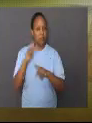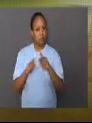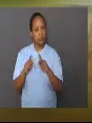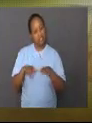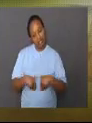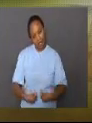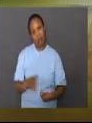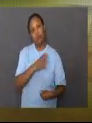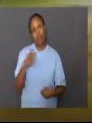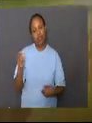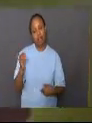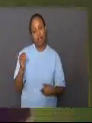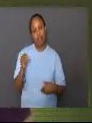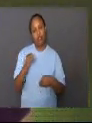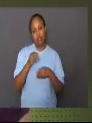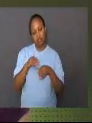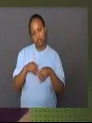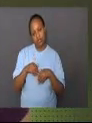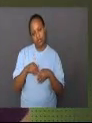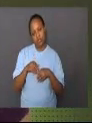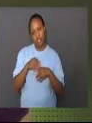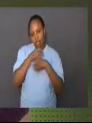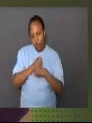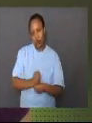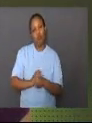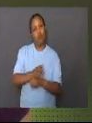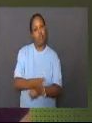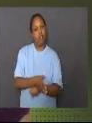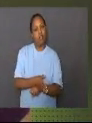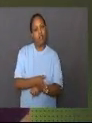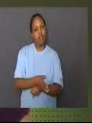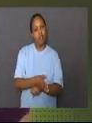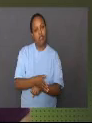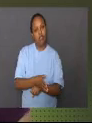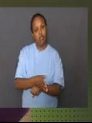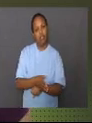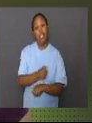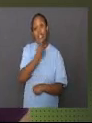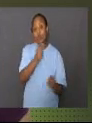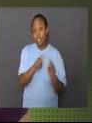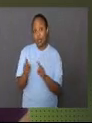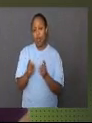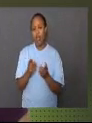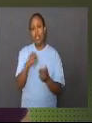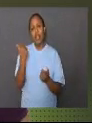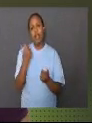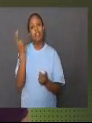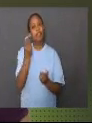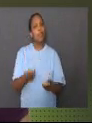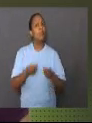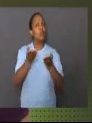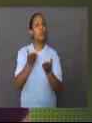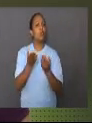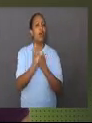after they retire. As well, there are welfare systems that